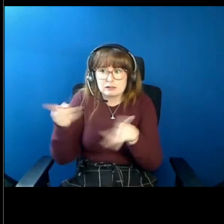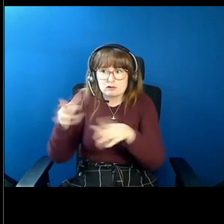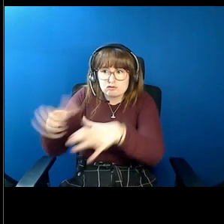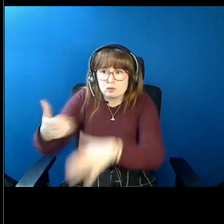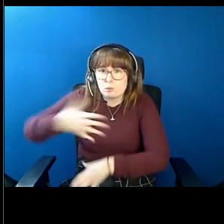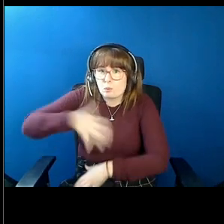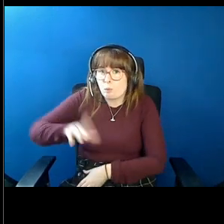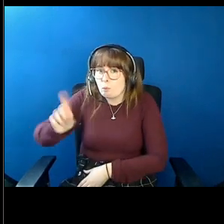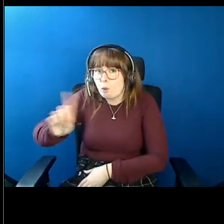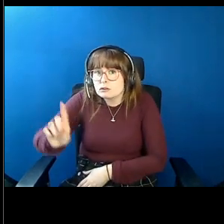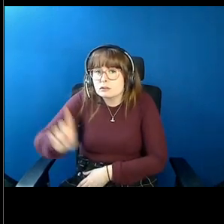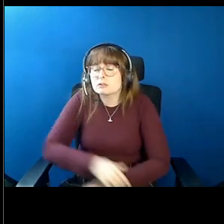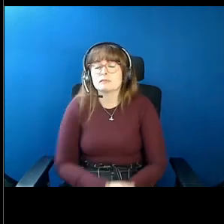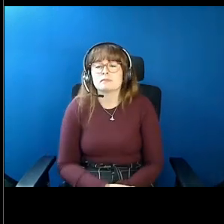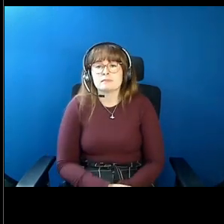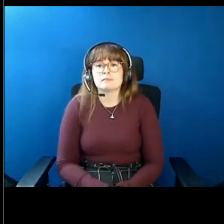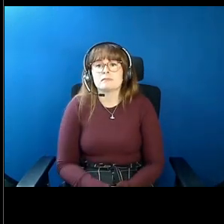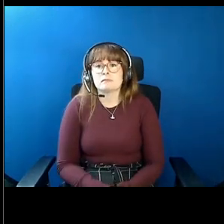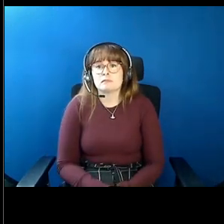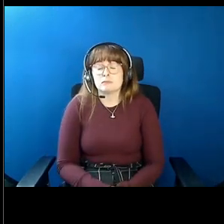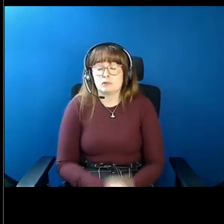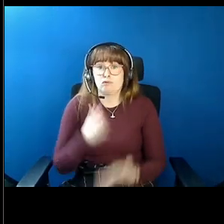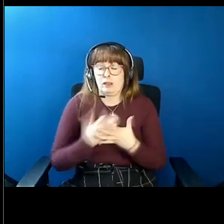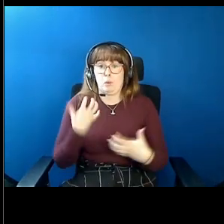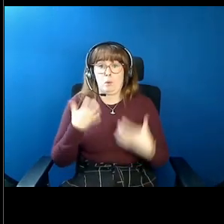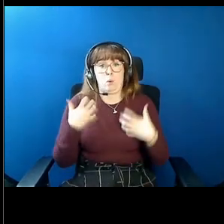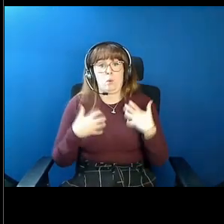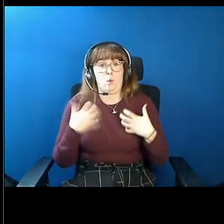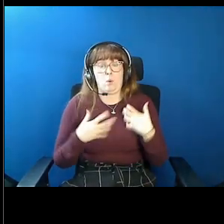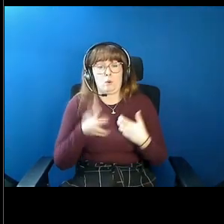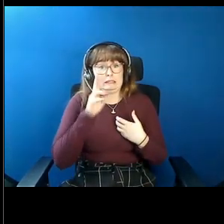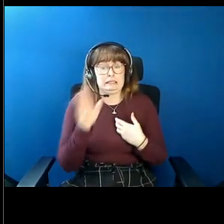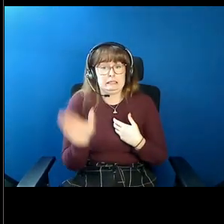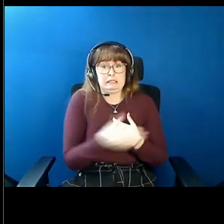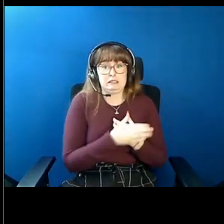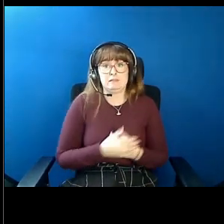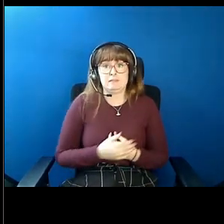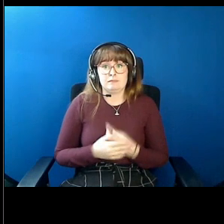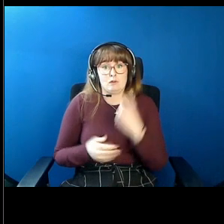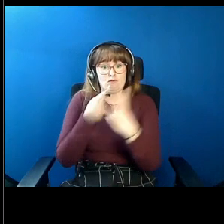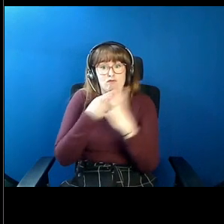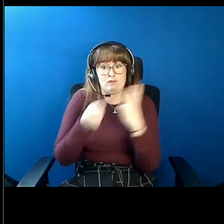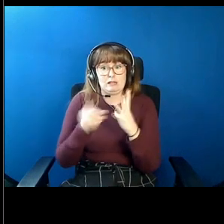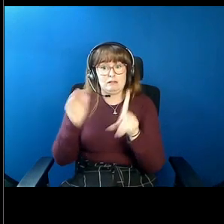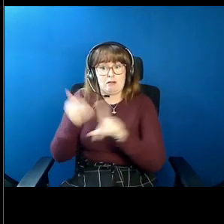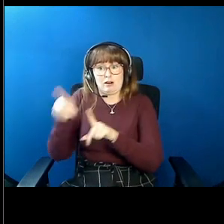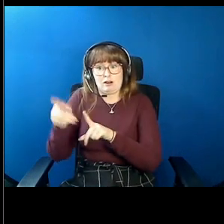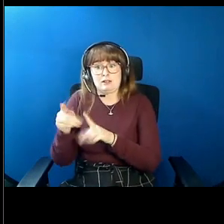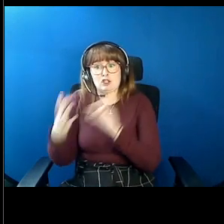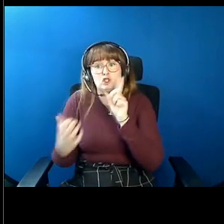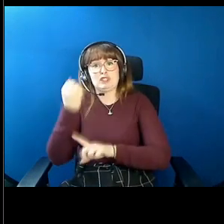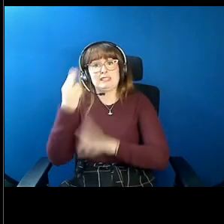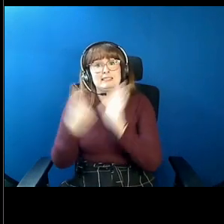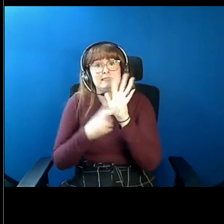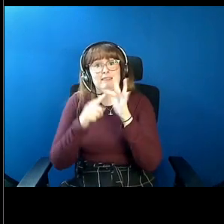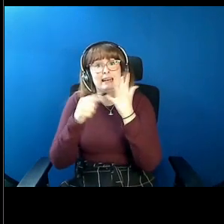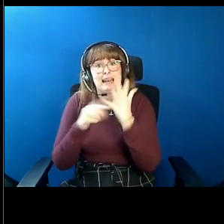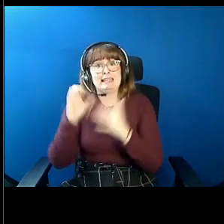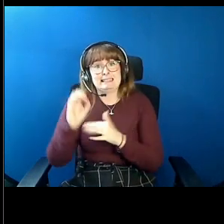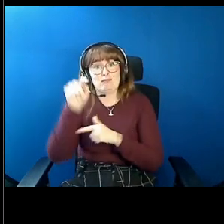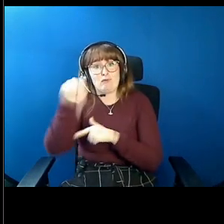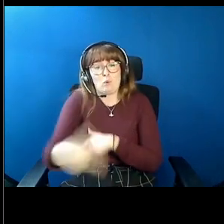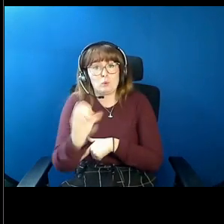the region, and very, very ambitious. As you can see there, the third target there is achieve net zero by 2030, so an even quicker rate